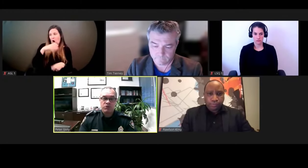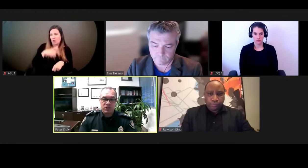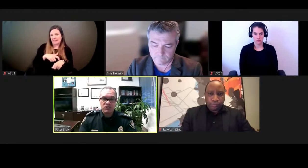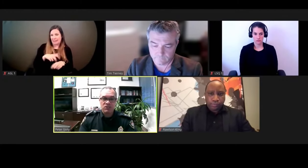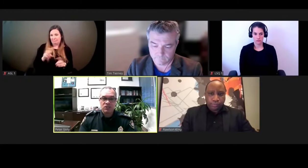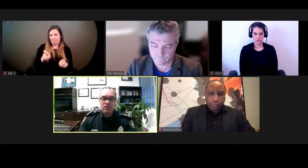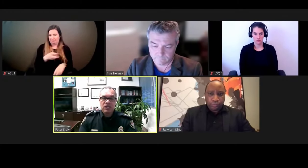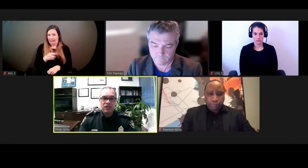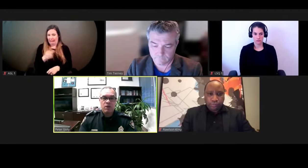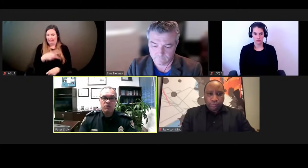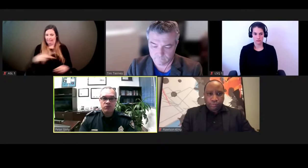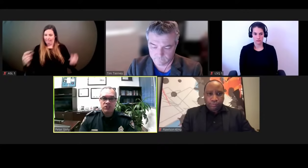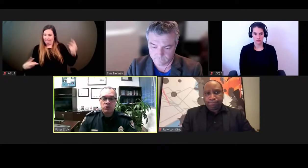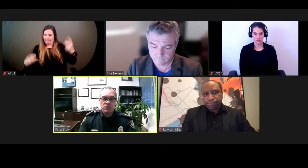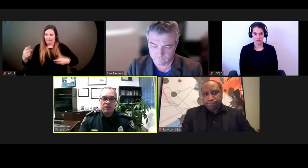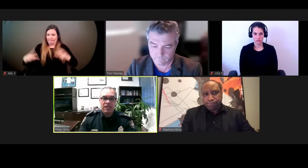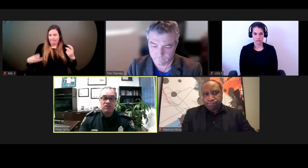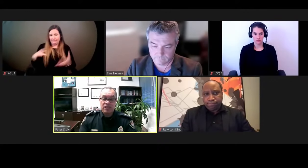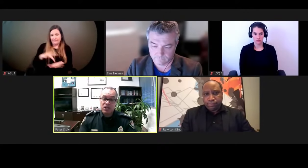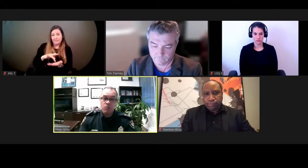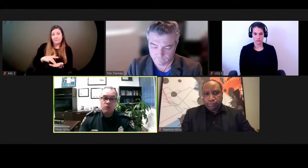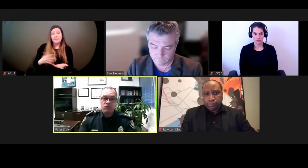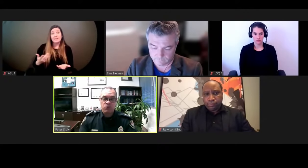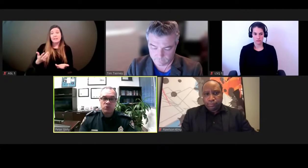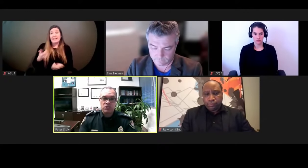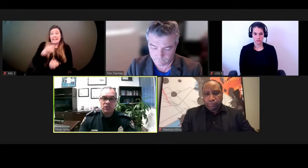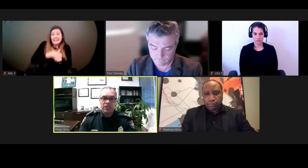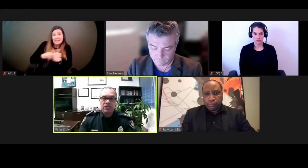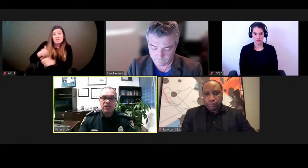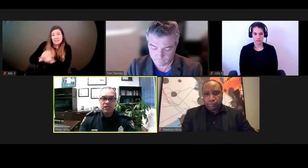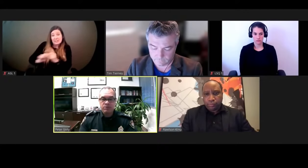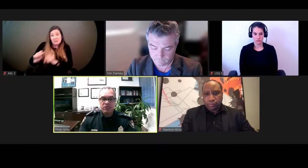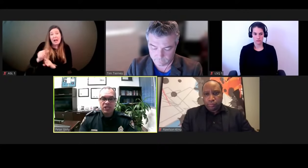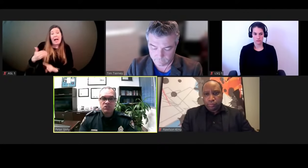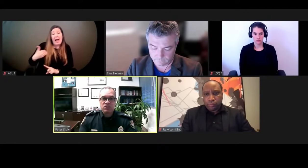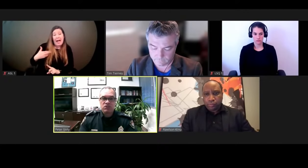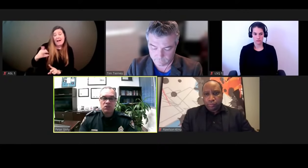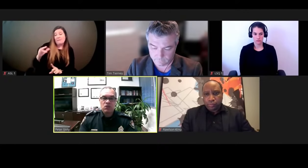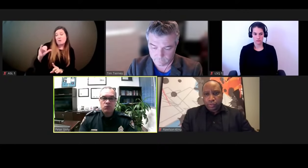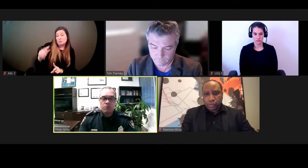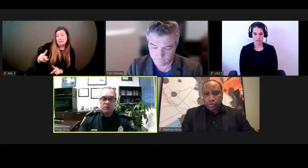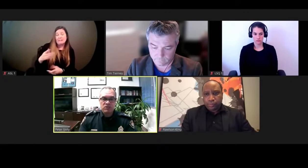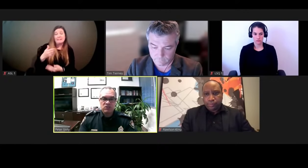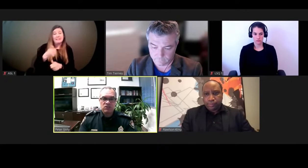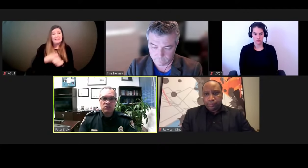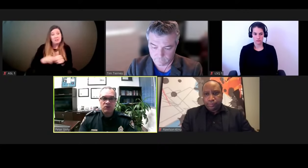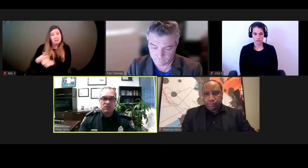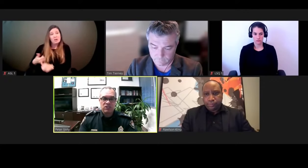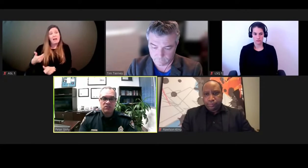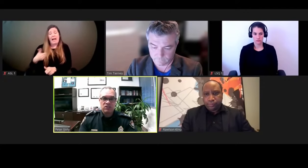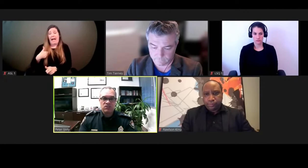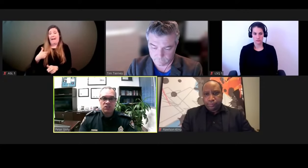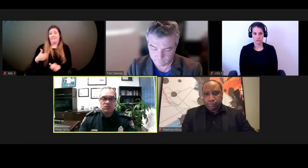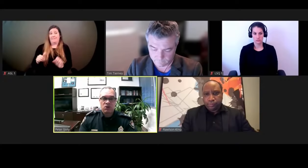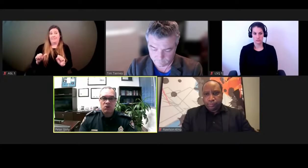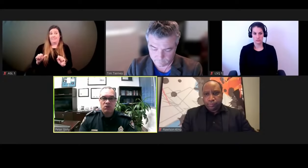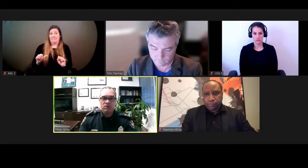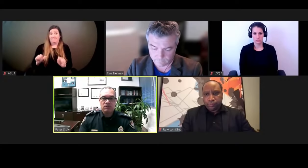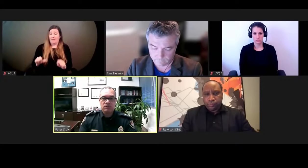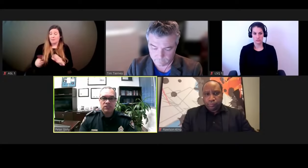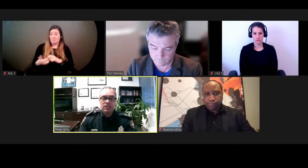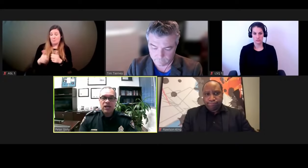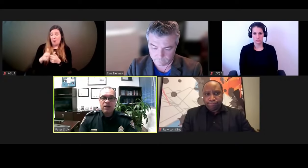come with risks and come with resource demands and come with, unfortunately, implications for businesses and residents in the city as a